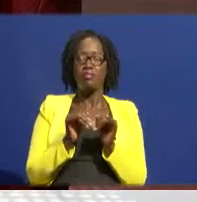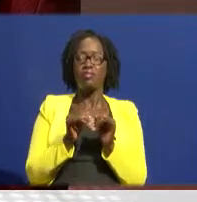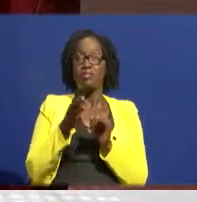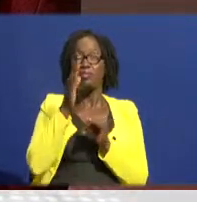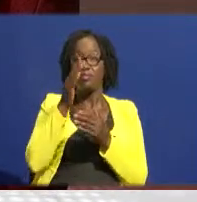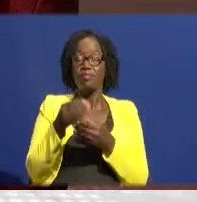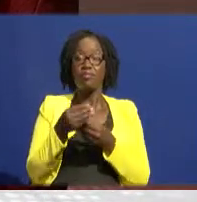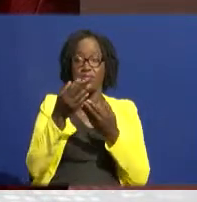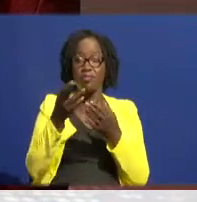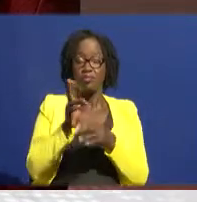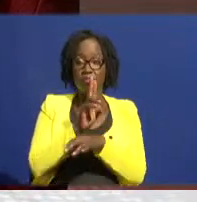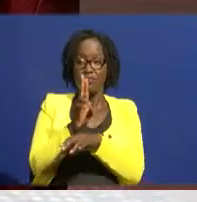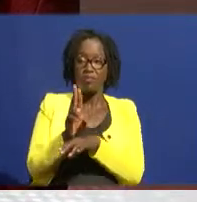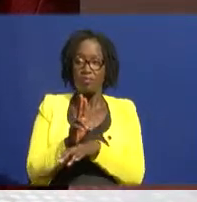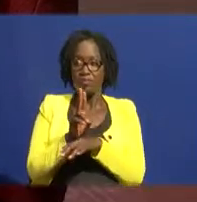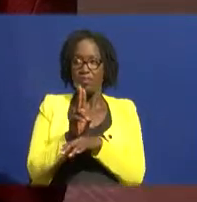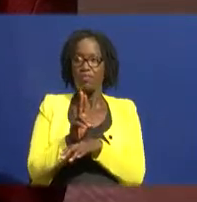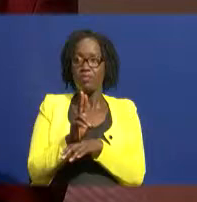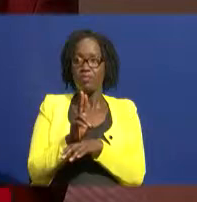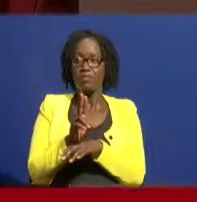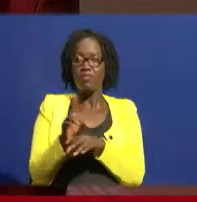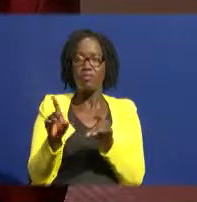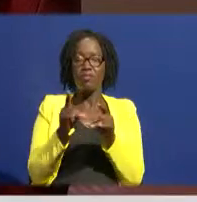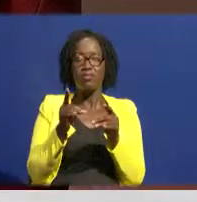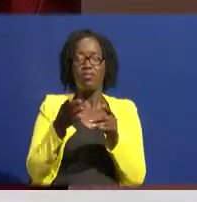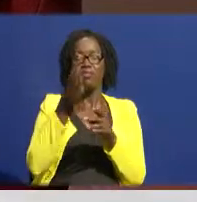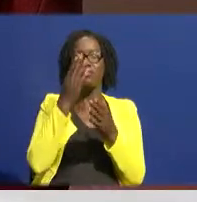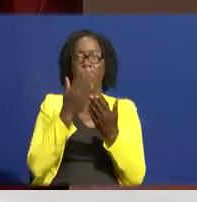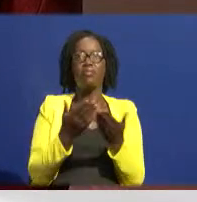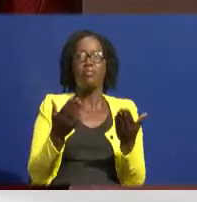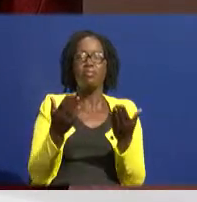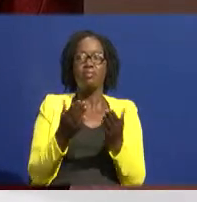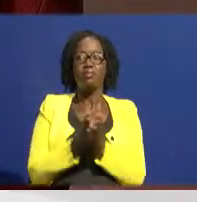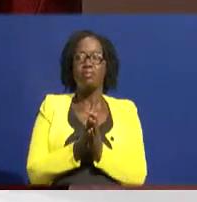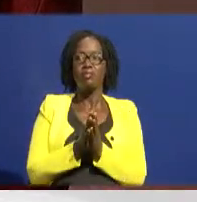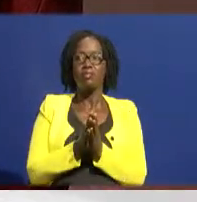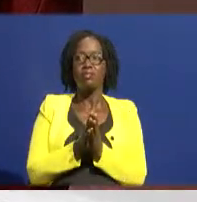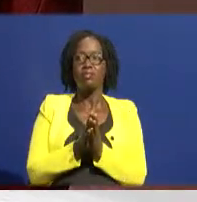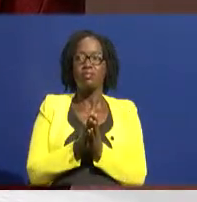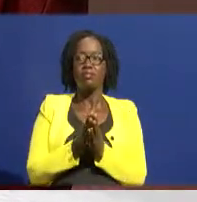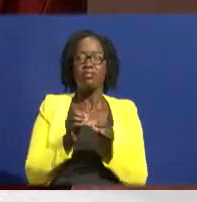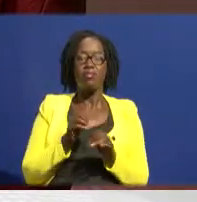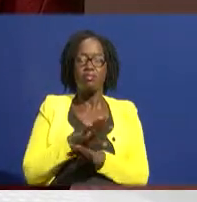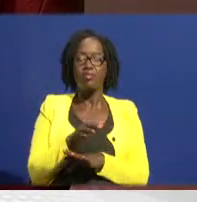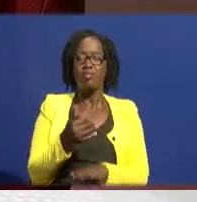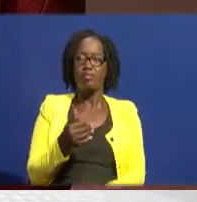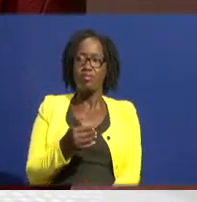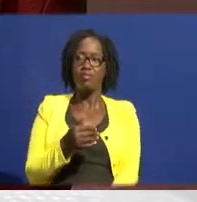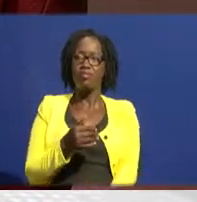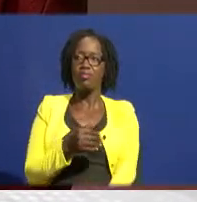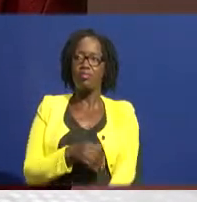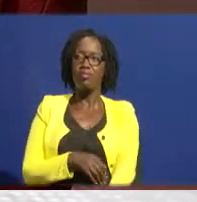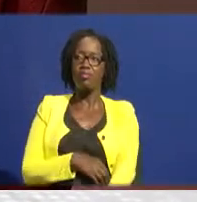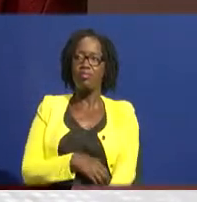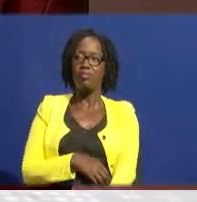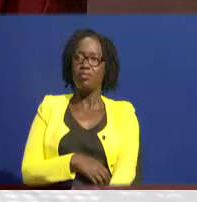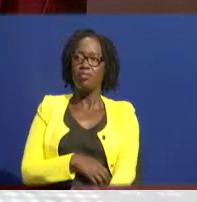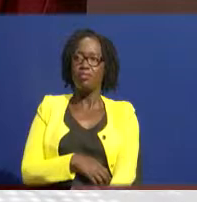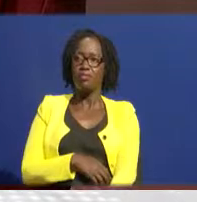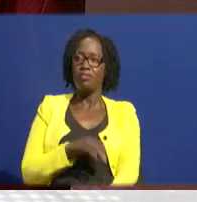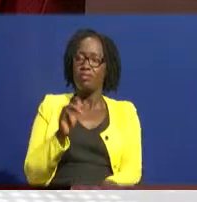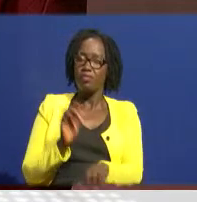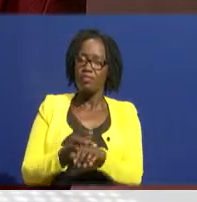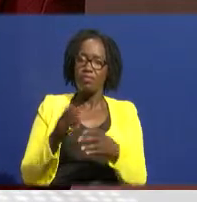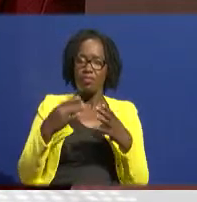God and can be used to do the things of God, and we can still impact and influence others through this media. And it can affect